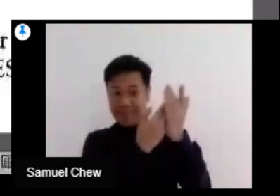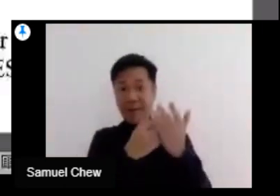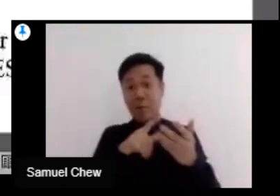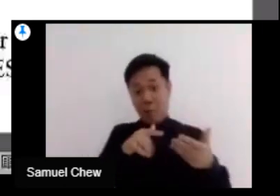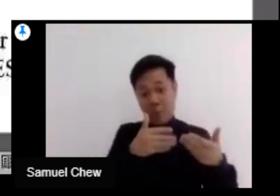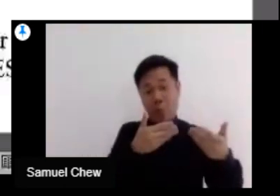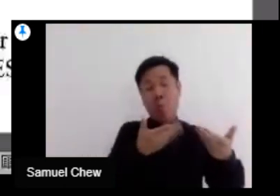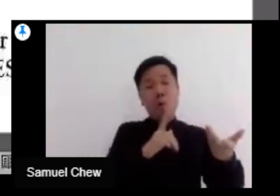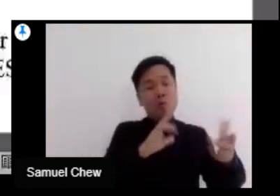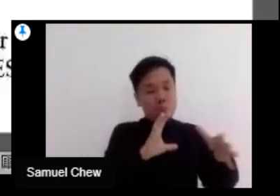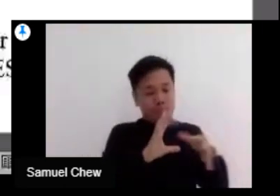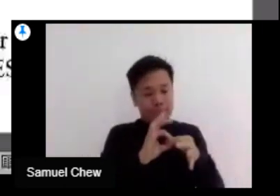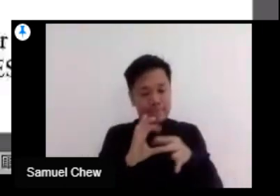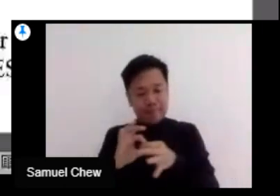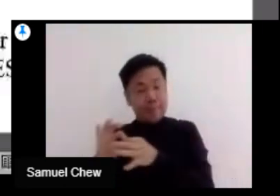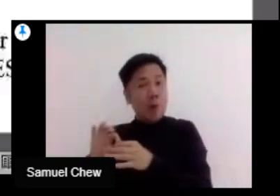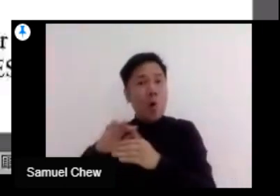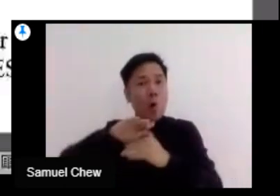regard to